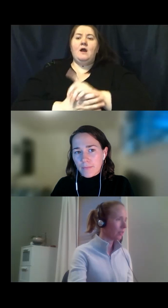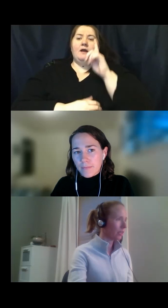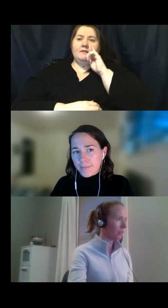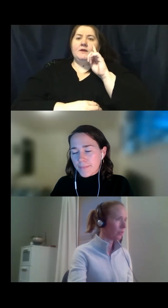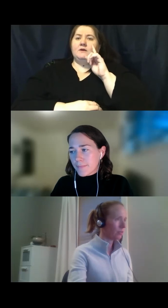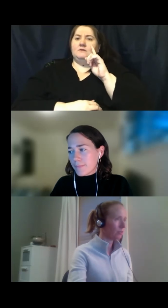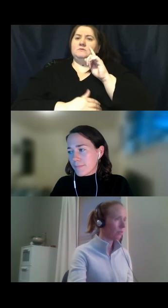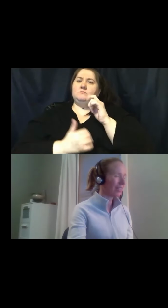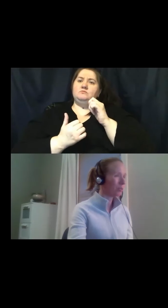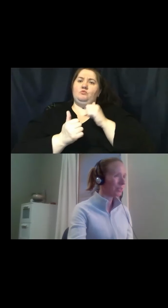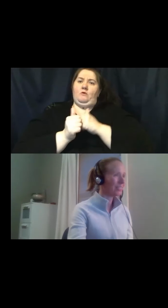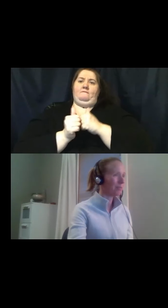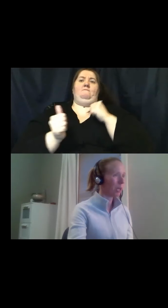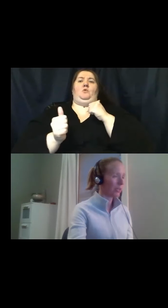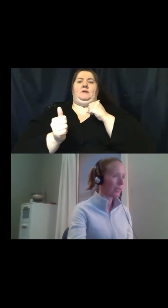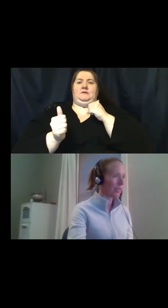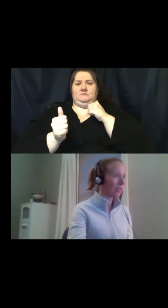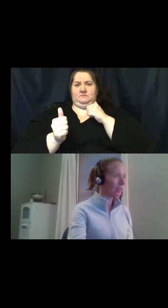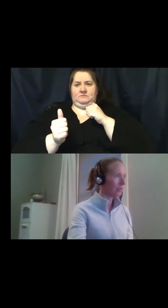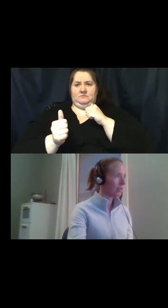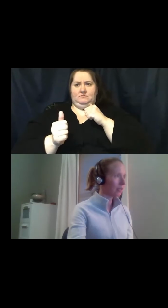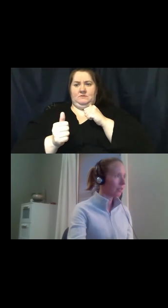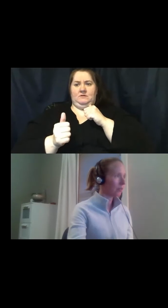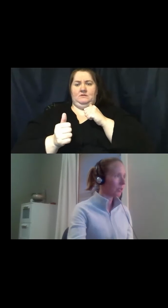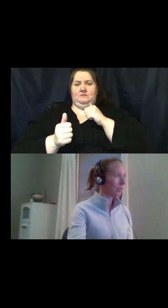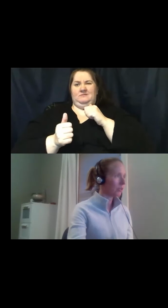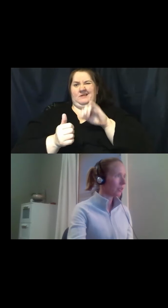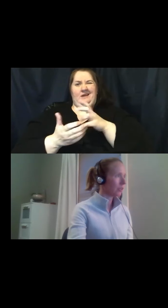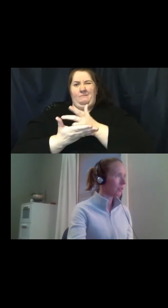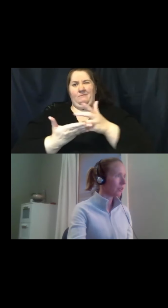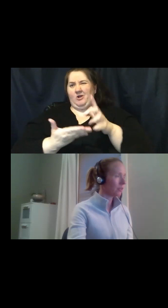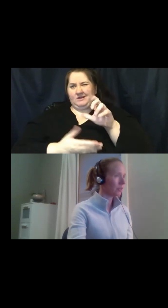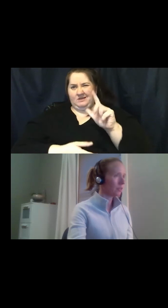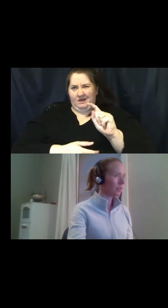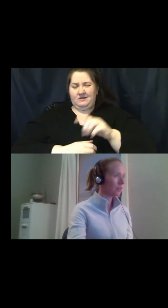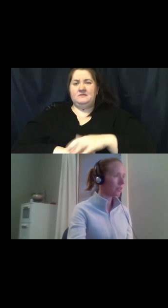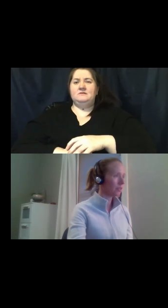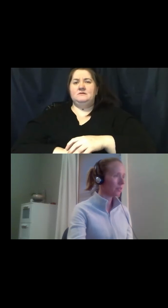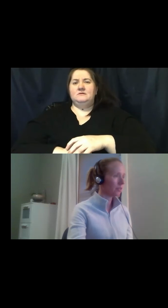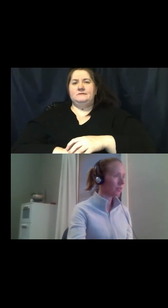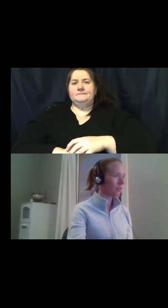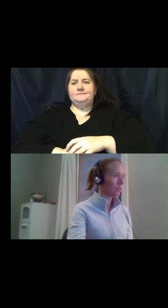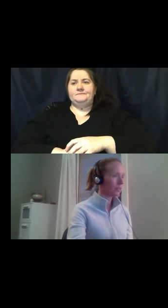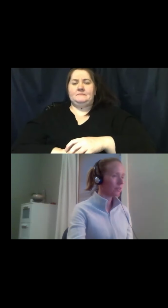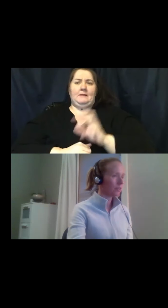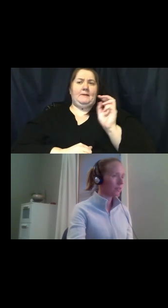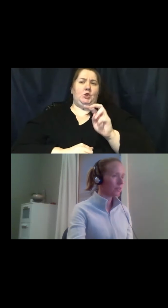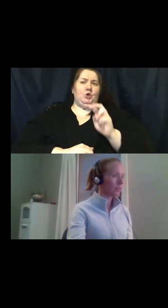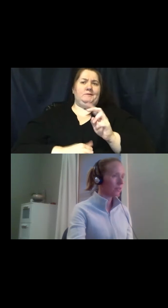avoiding the Idlewood parking lot. Let me just look here.